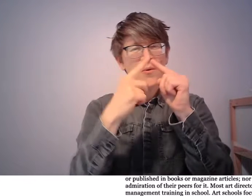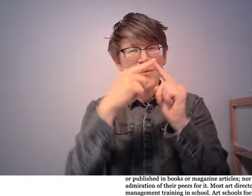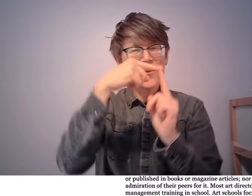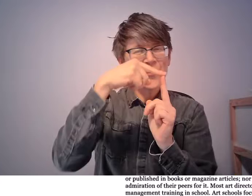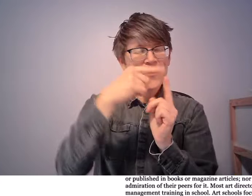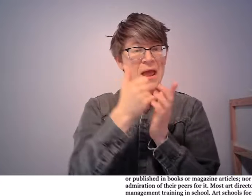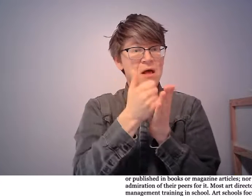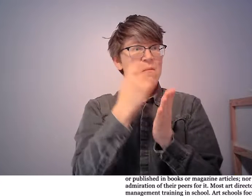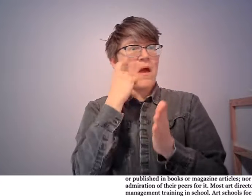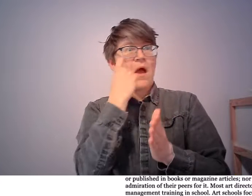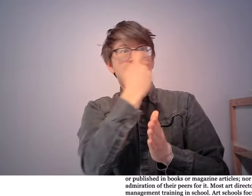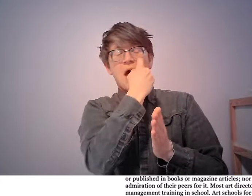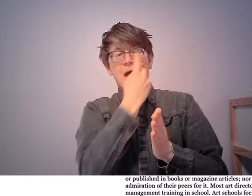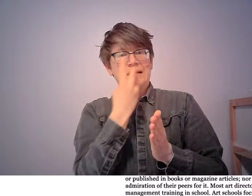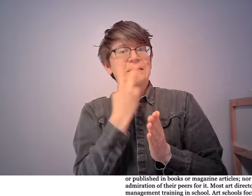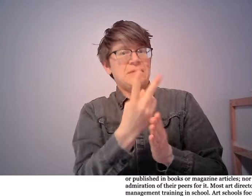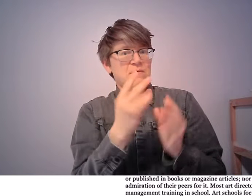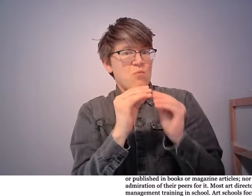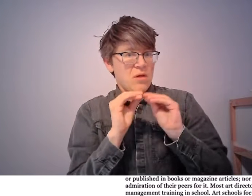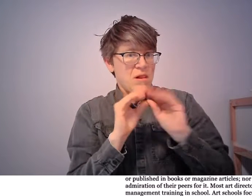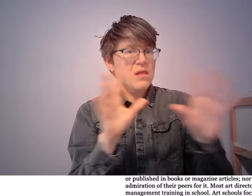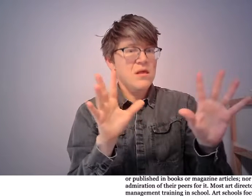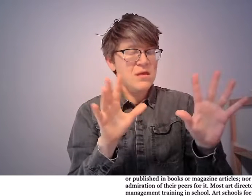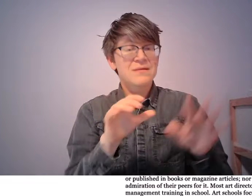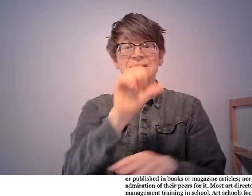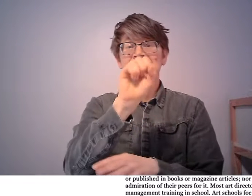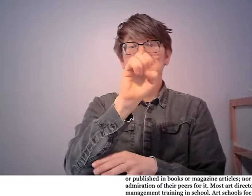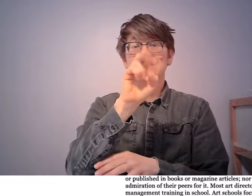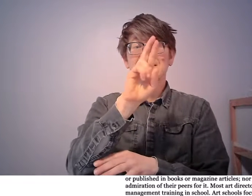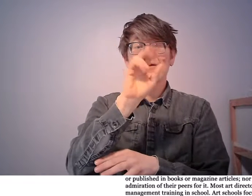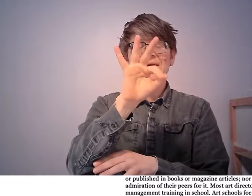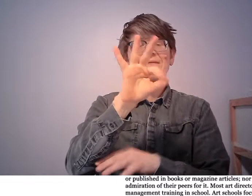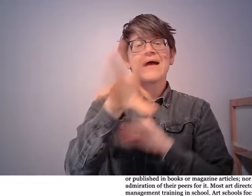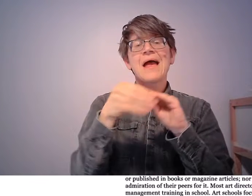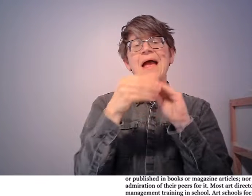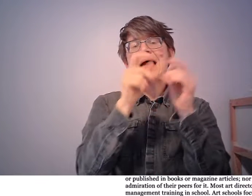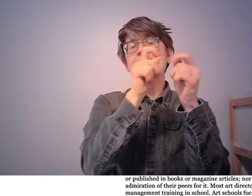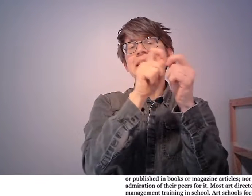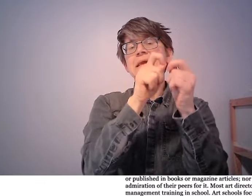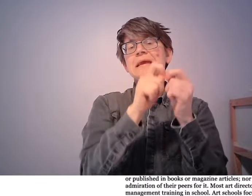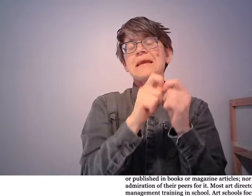forward. Also, serifs provide details which help the eye